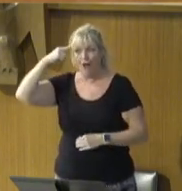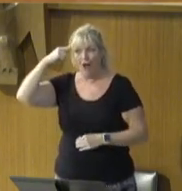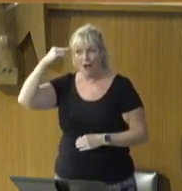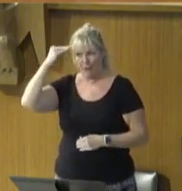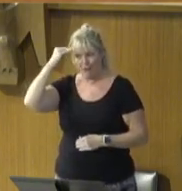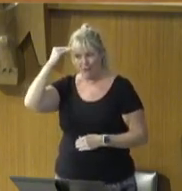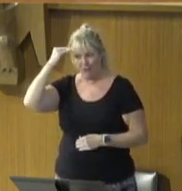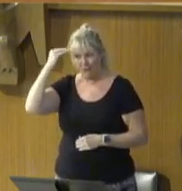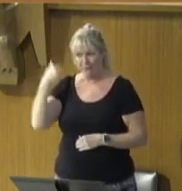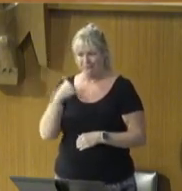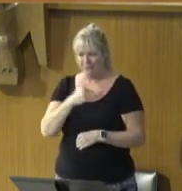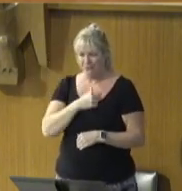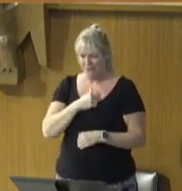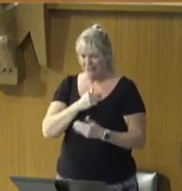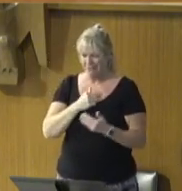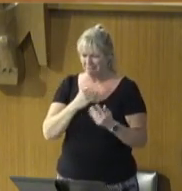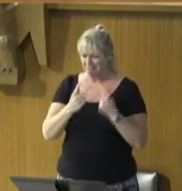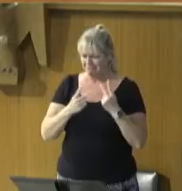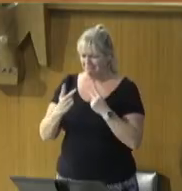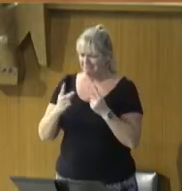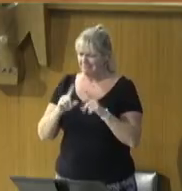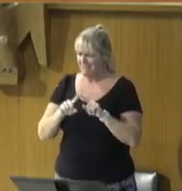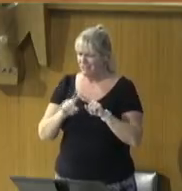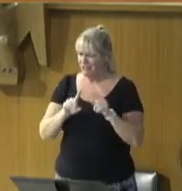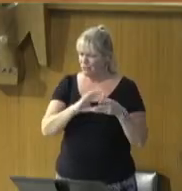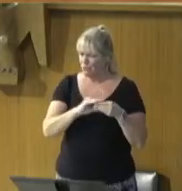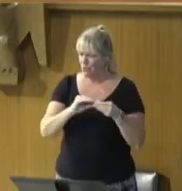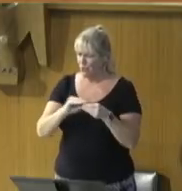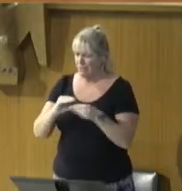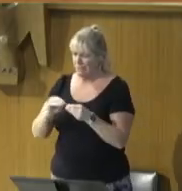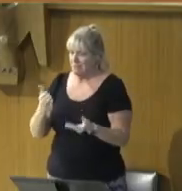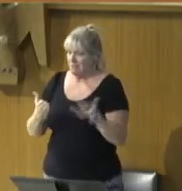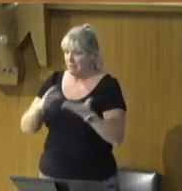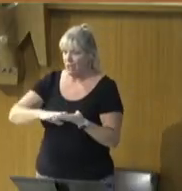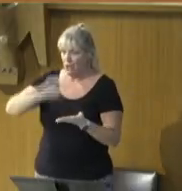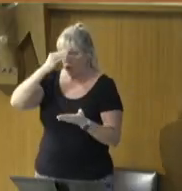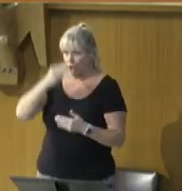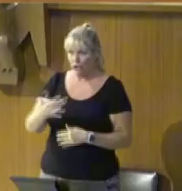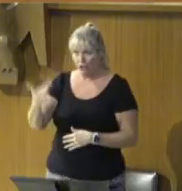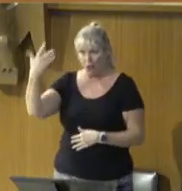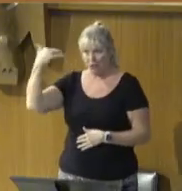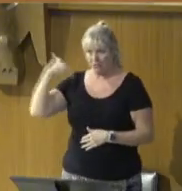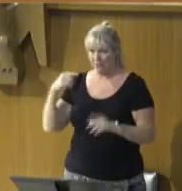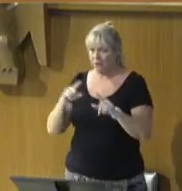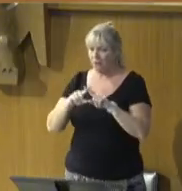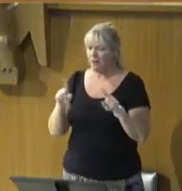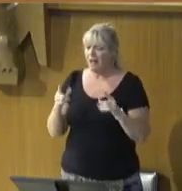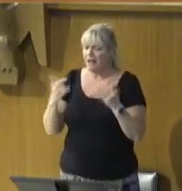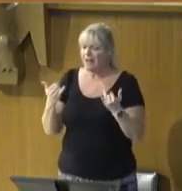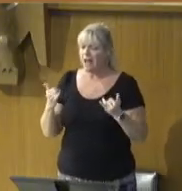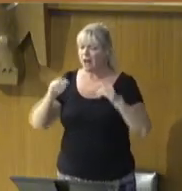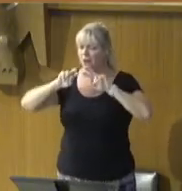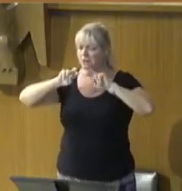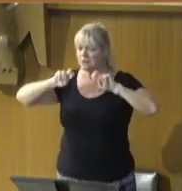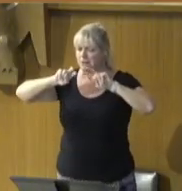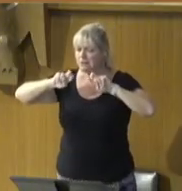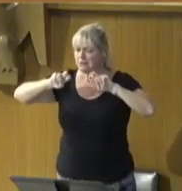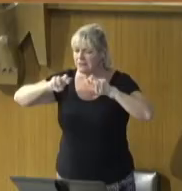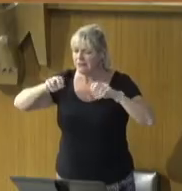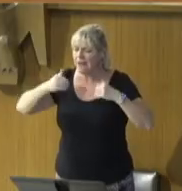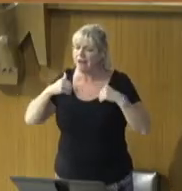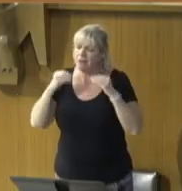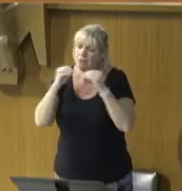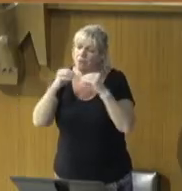from the Bible that we may have learned about in Sunday school as children, but this time around we're taking a look at the more complicated